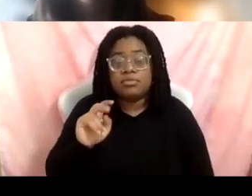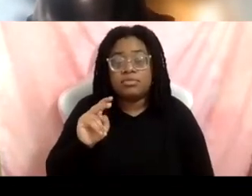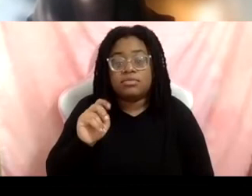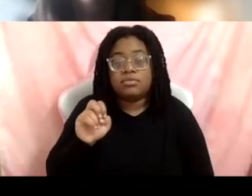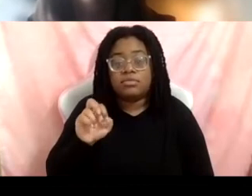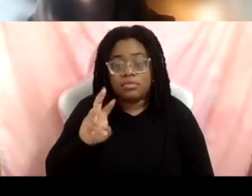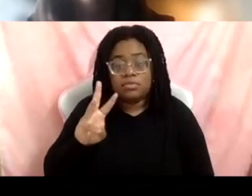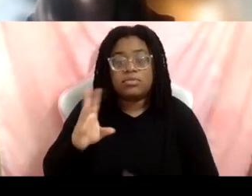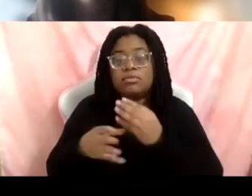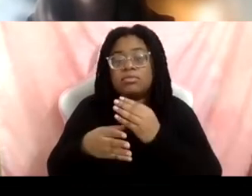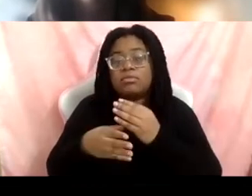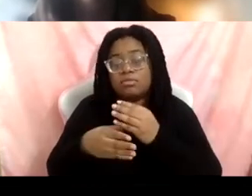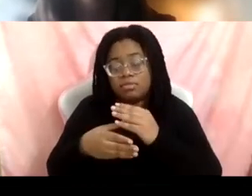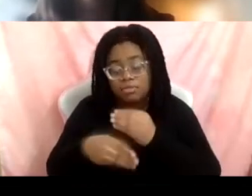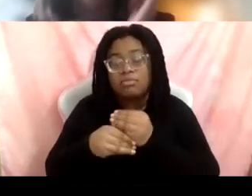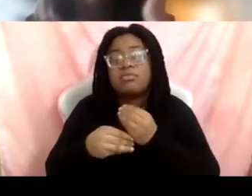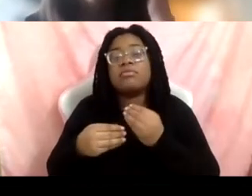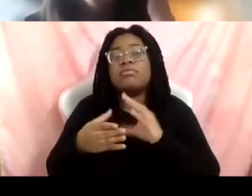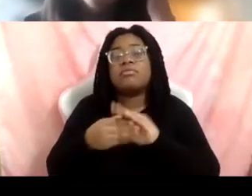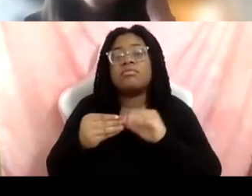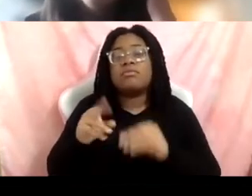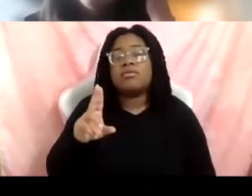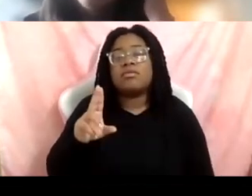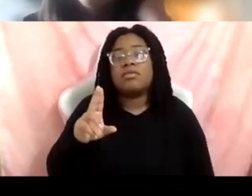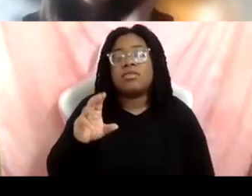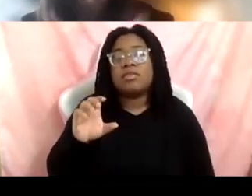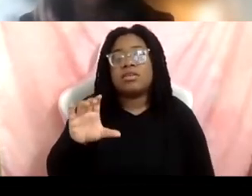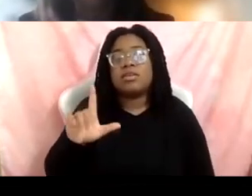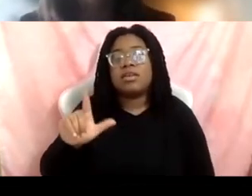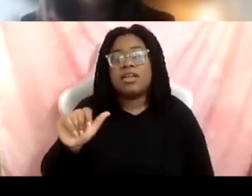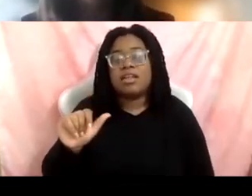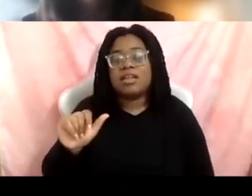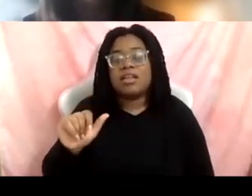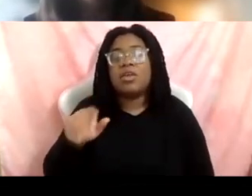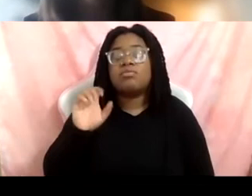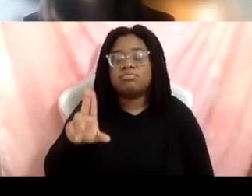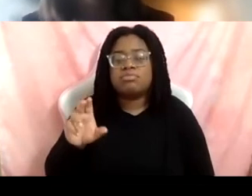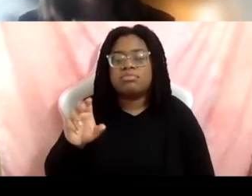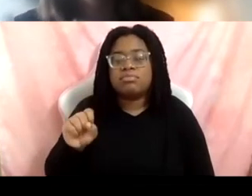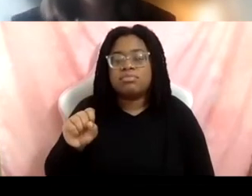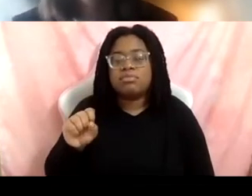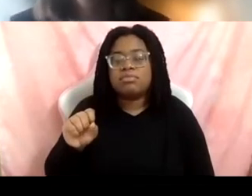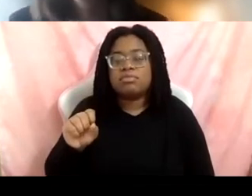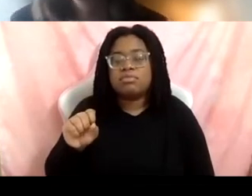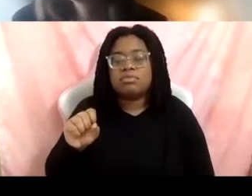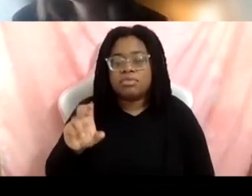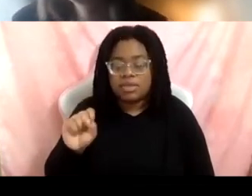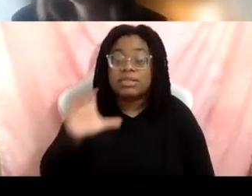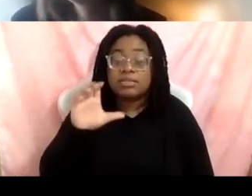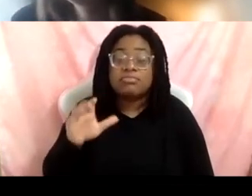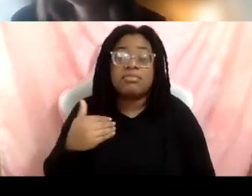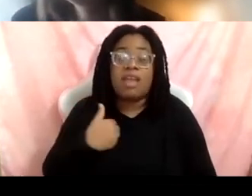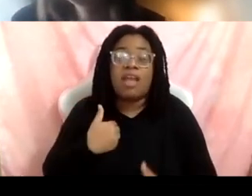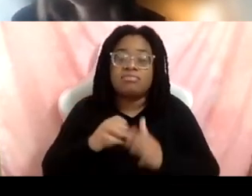Laura as well at USC. Like, I mean, USC's building is very accessible, like they have an elevator and such. But, like for instance, like being